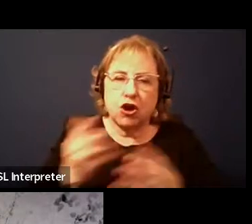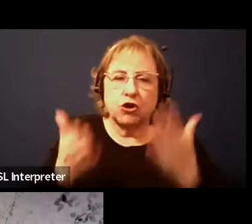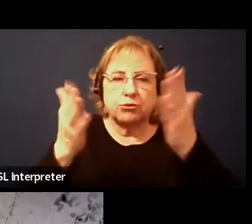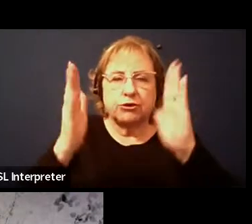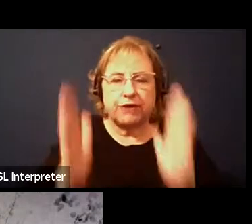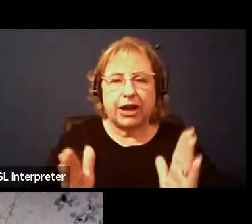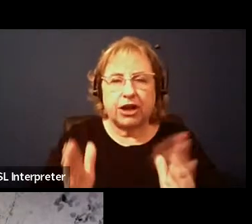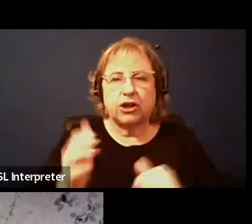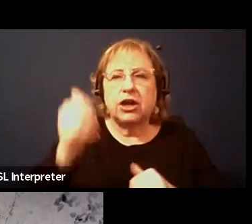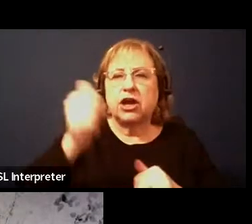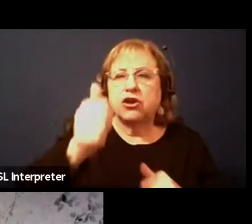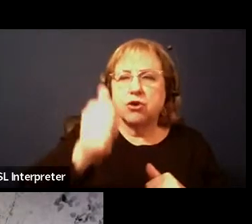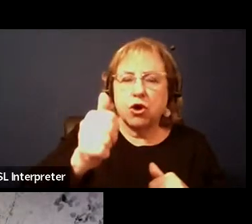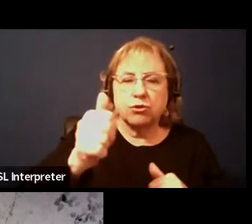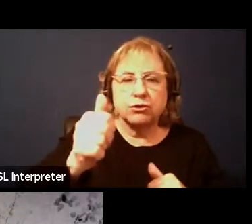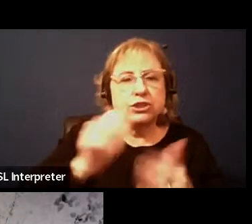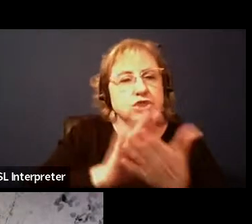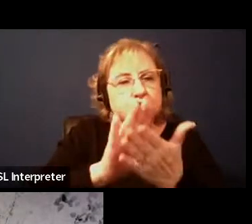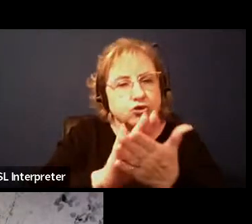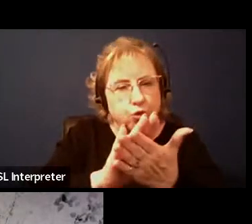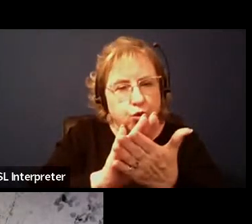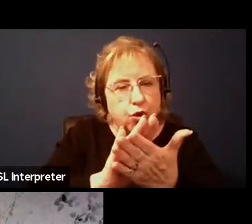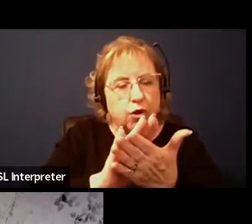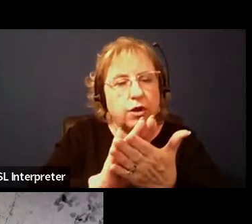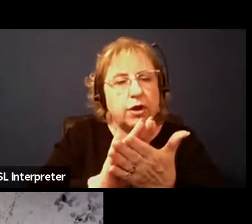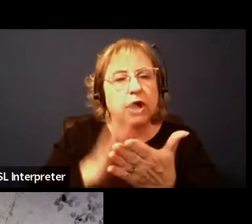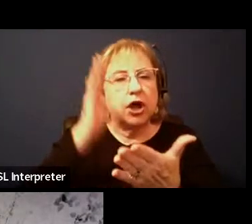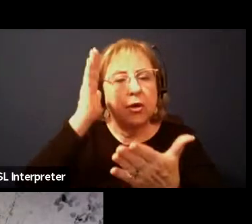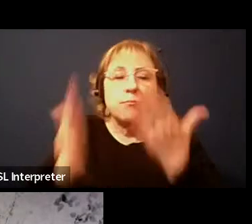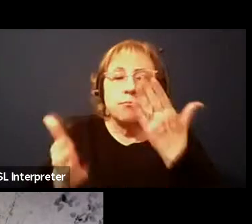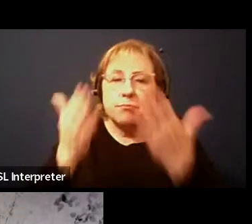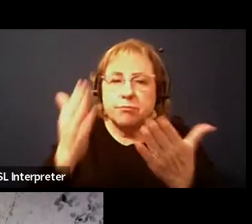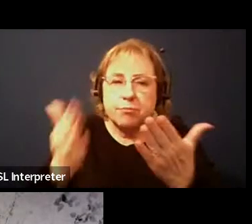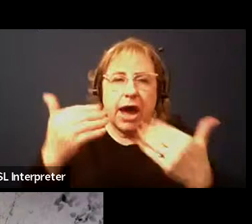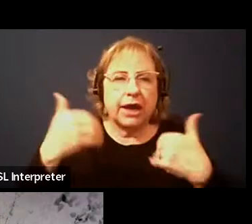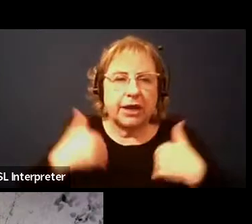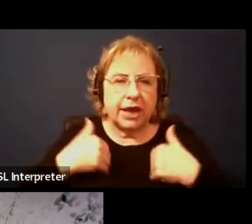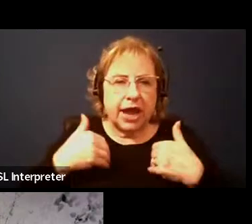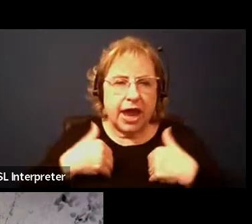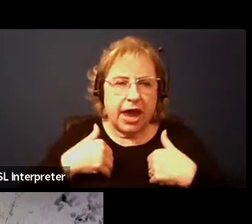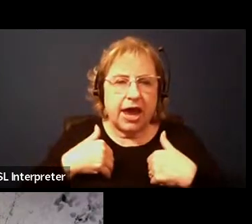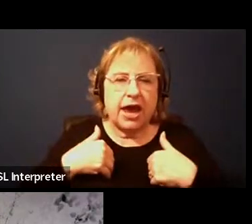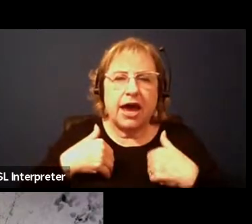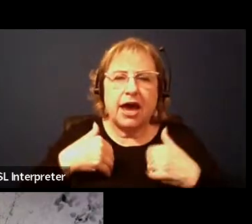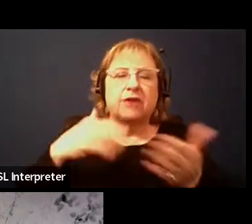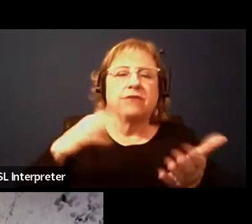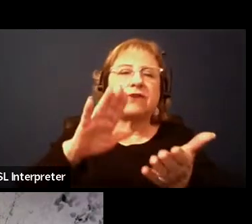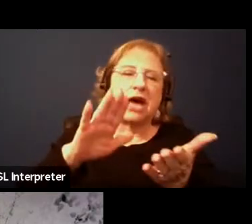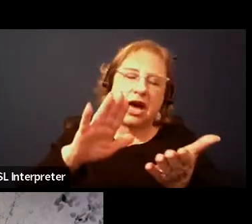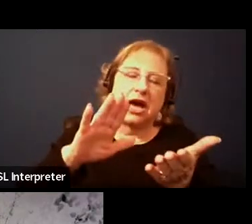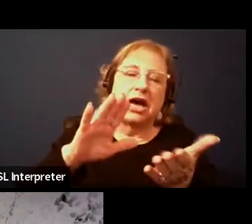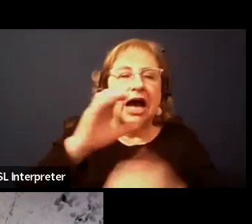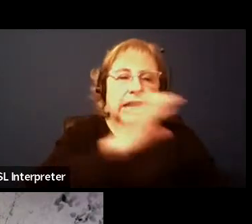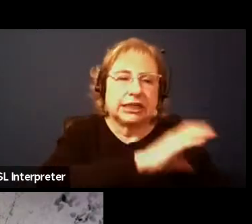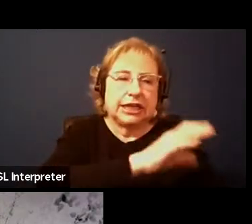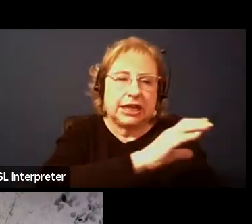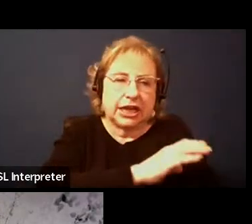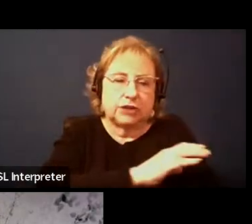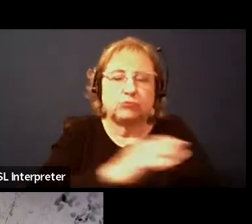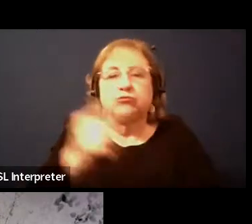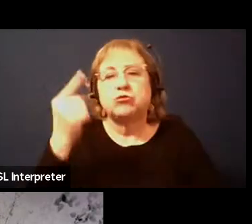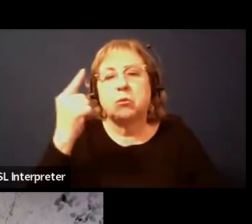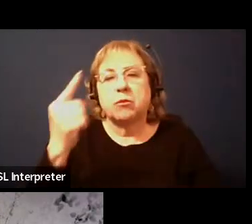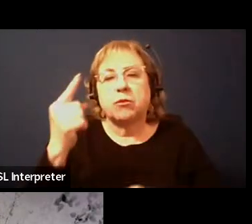vaccine clinic as well. And if they are, your school will let you know through the usual means they communicate with parents. And one final thing,